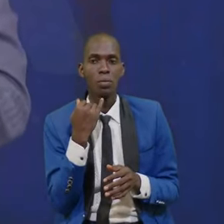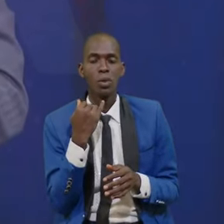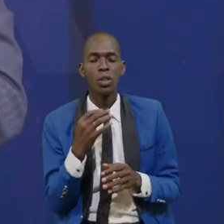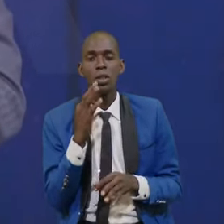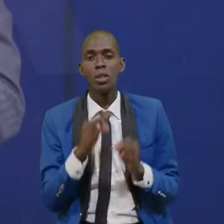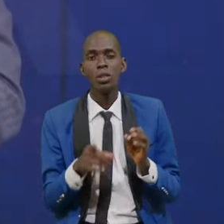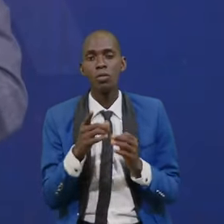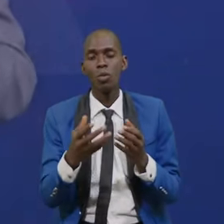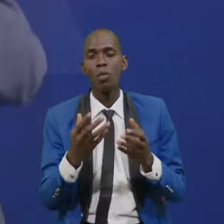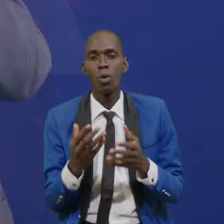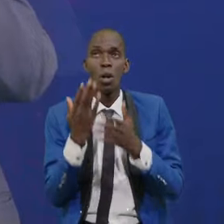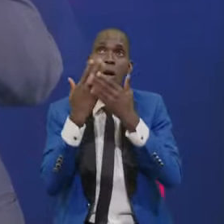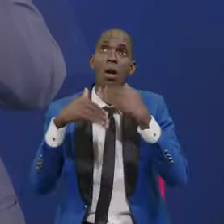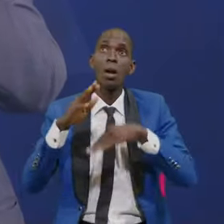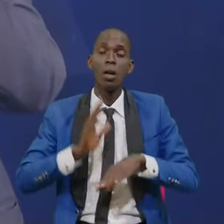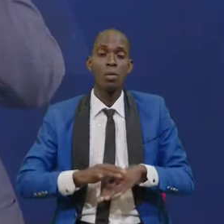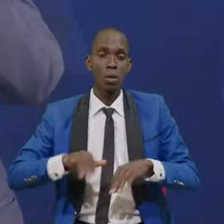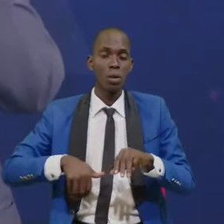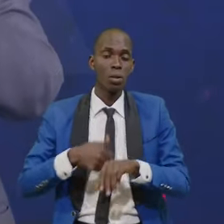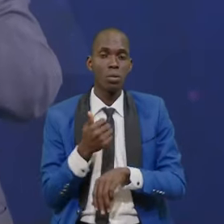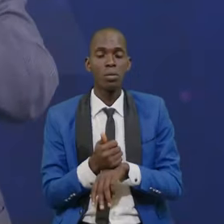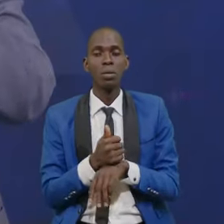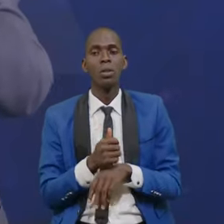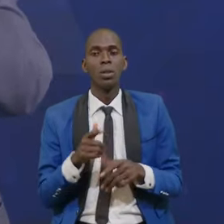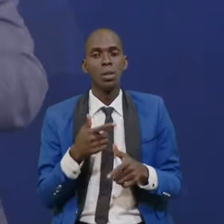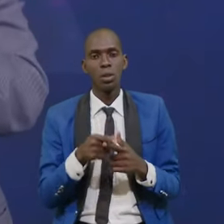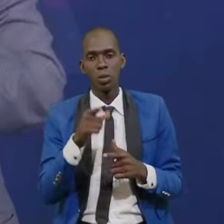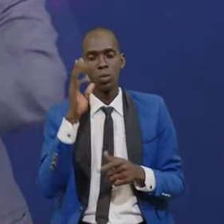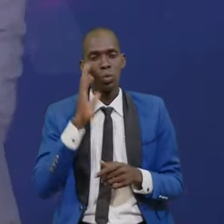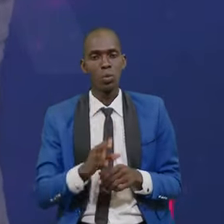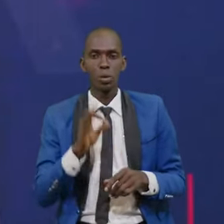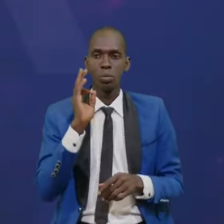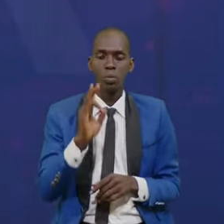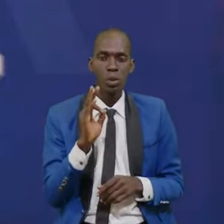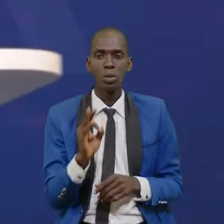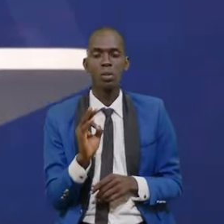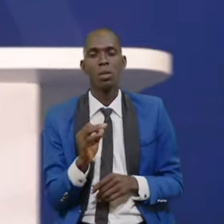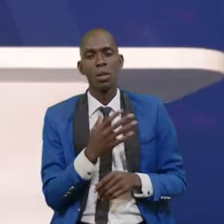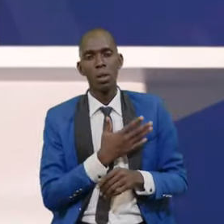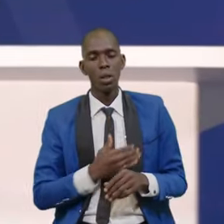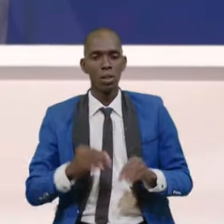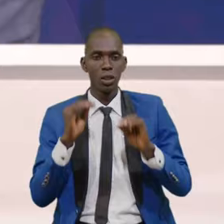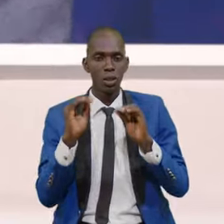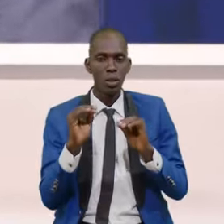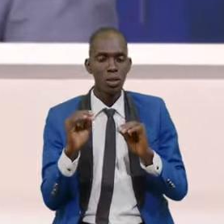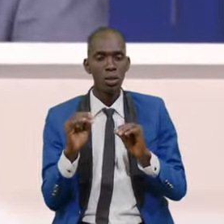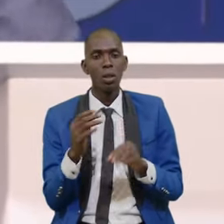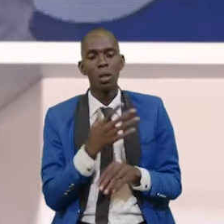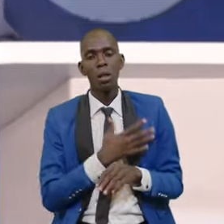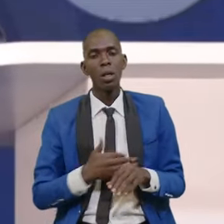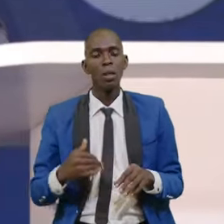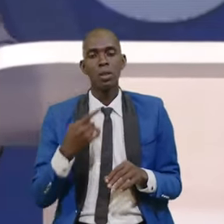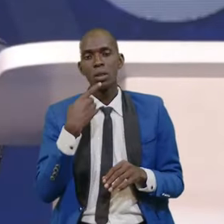heaven's confirmation, you will say, you will preach, you will declare just what